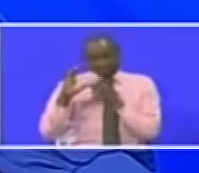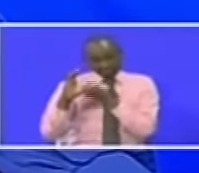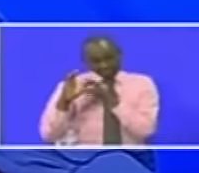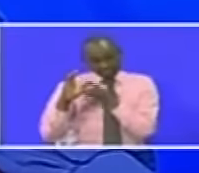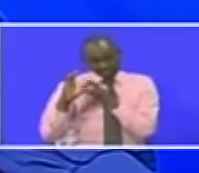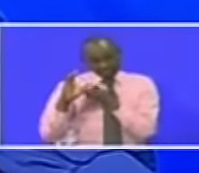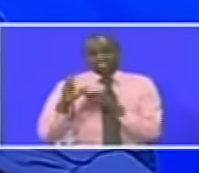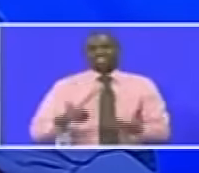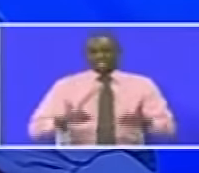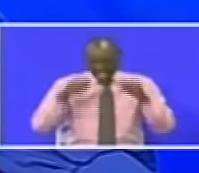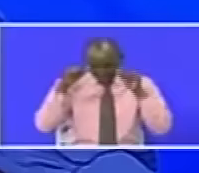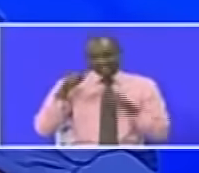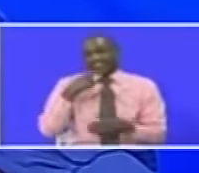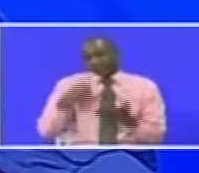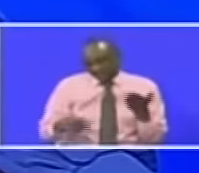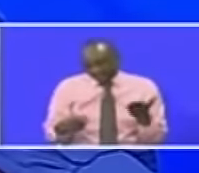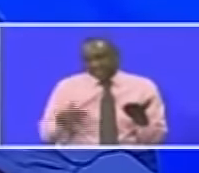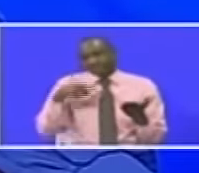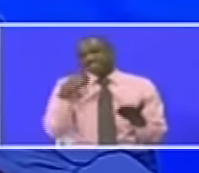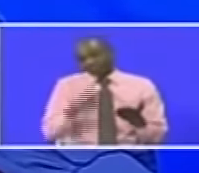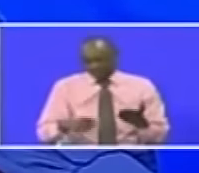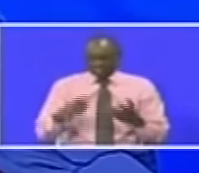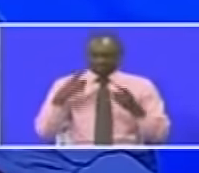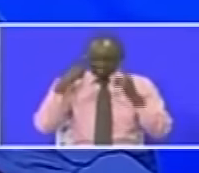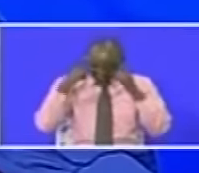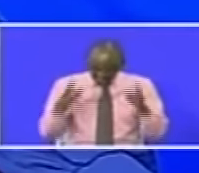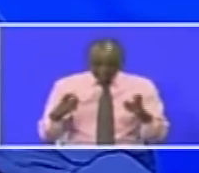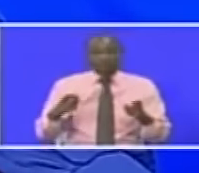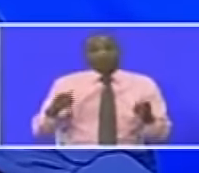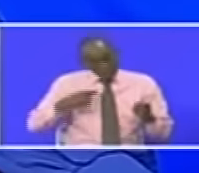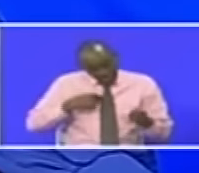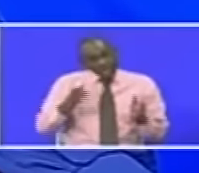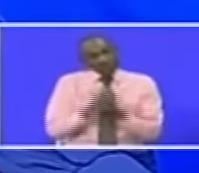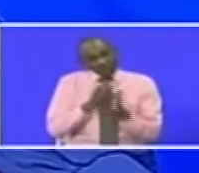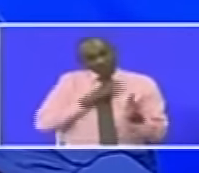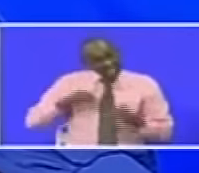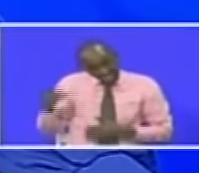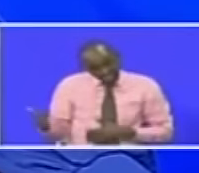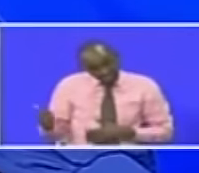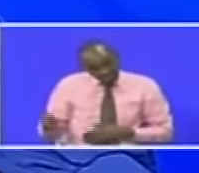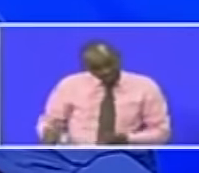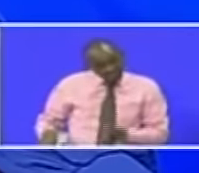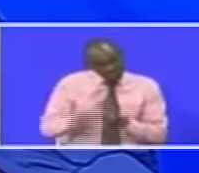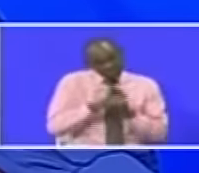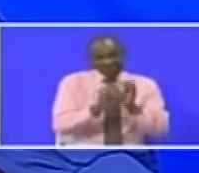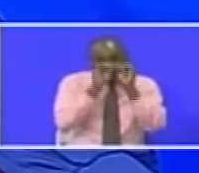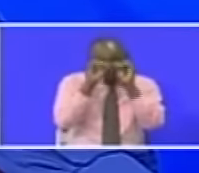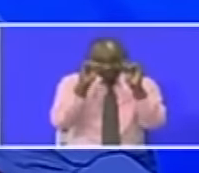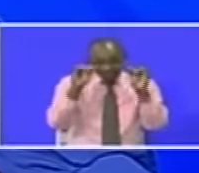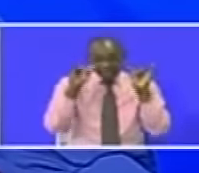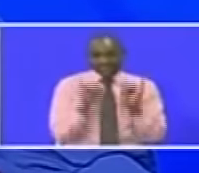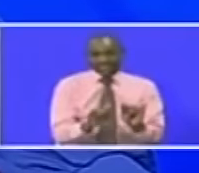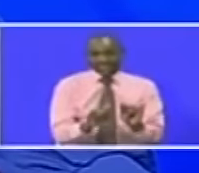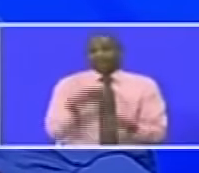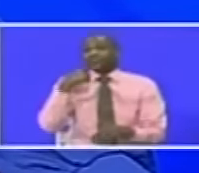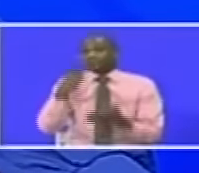Boundaries Commission, Chairman Isaac Hassan, remains adamant that he and his fellow commissioners will not go home. Hassan made the